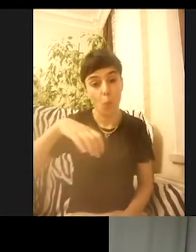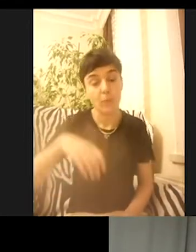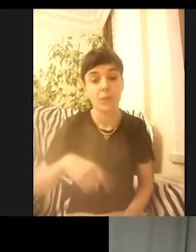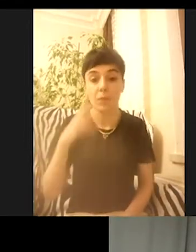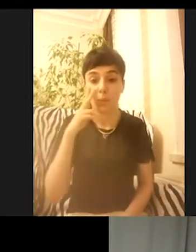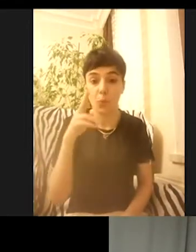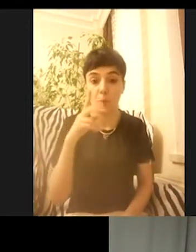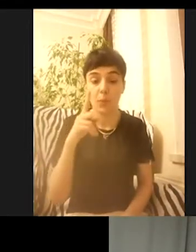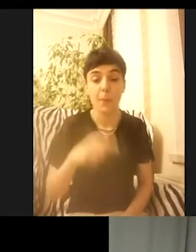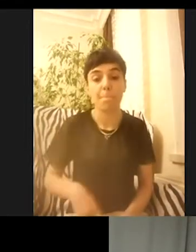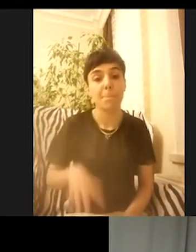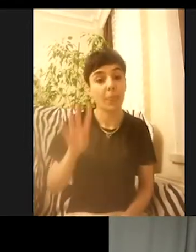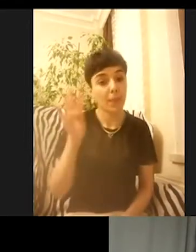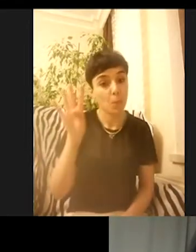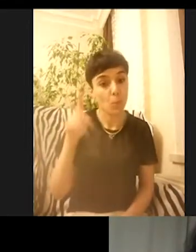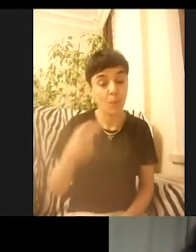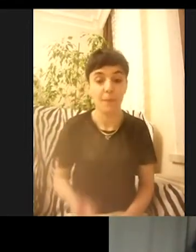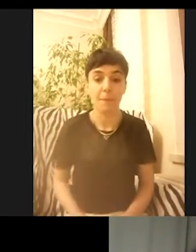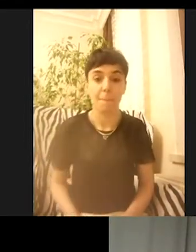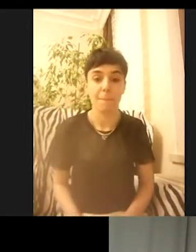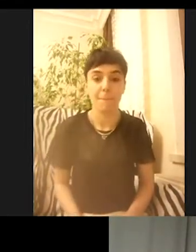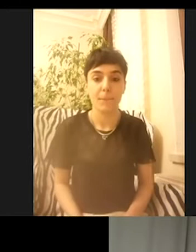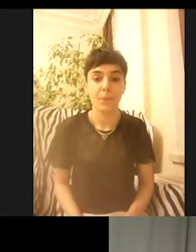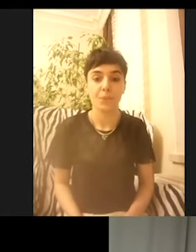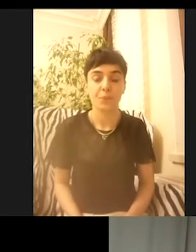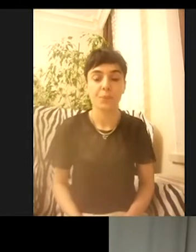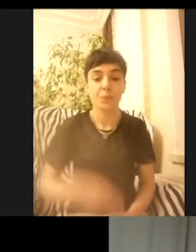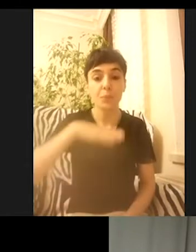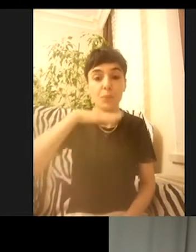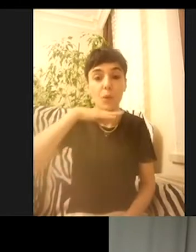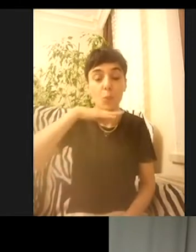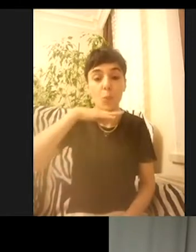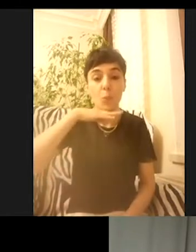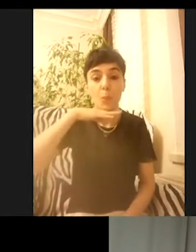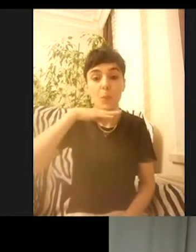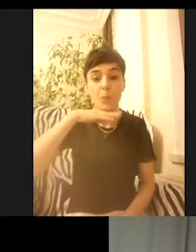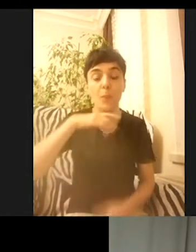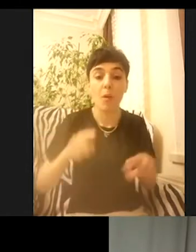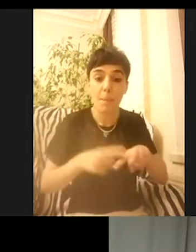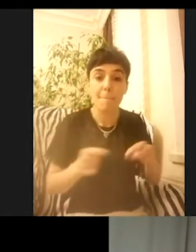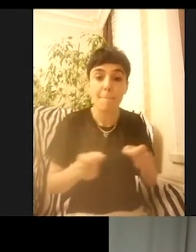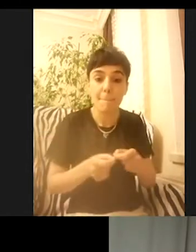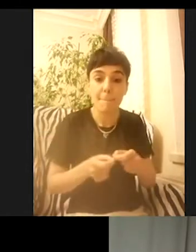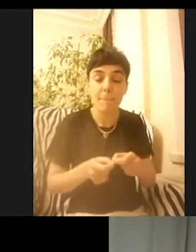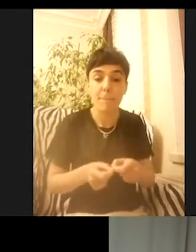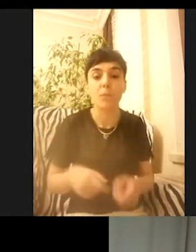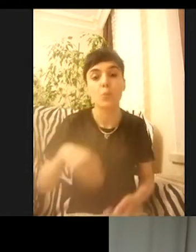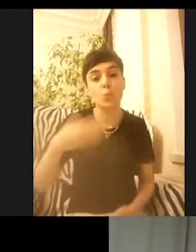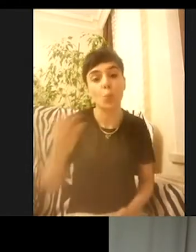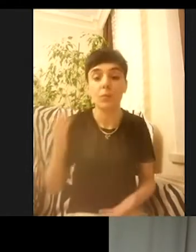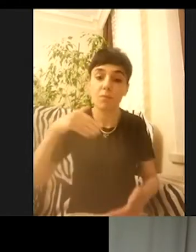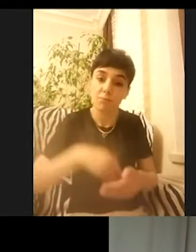European Union. Some are still candidates and some are potential candidates. So both Turkey and the Balkans were countries in the